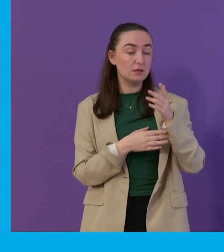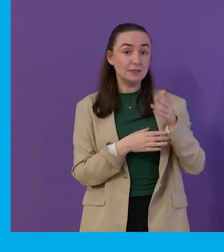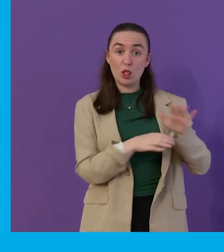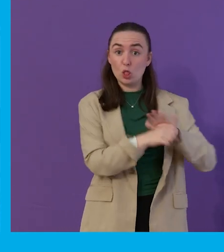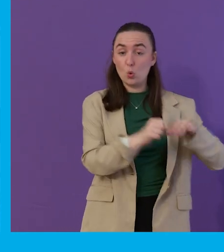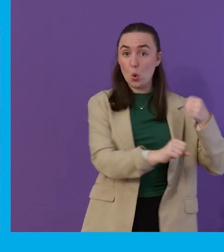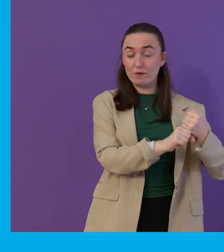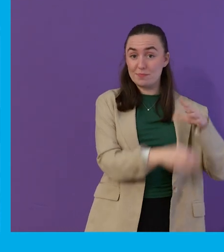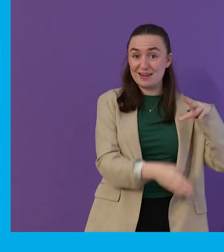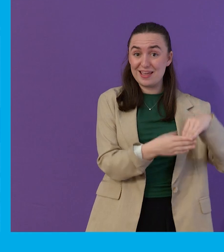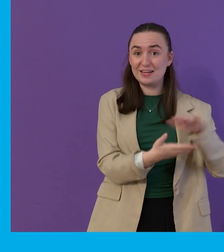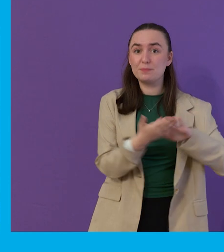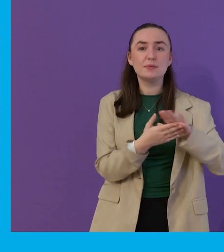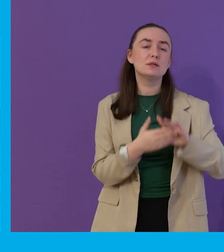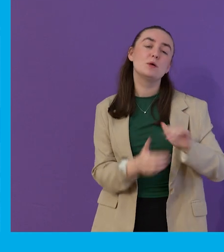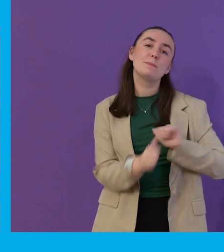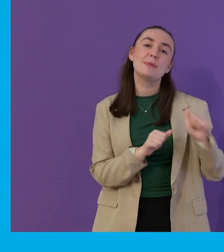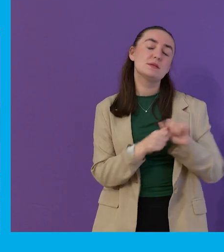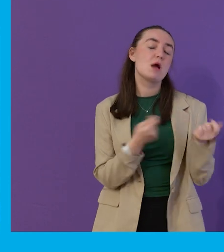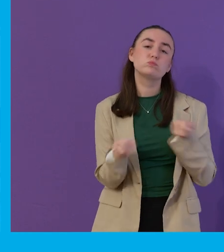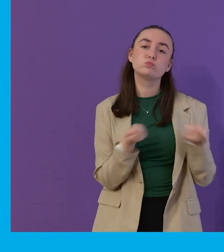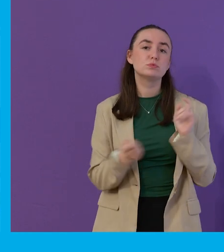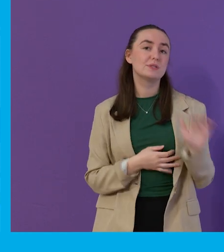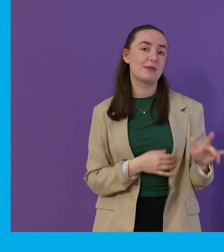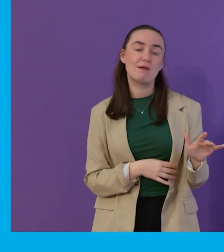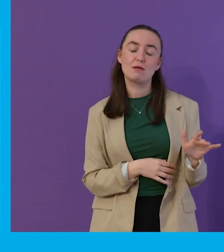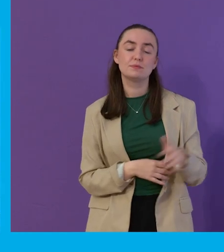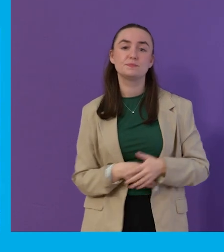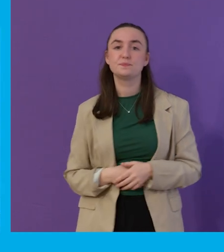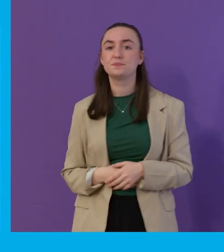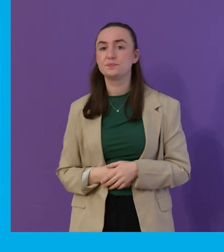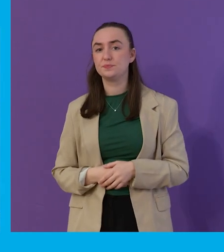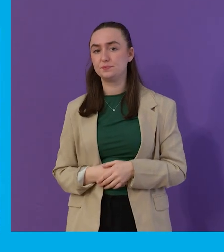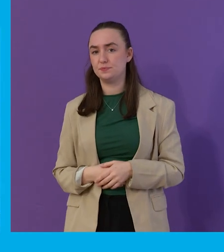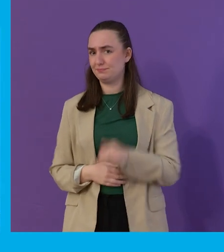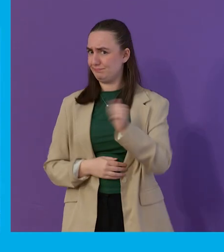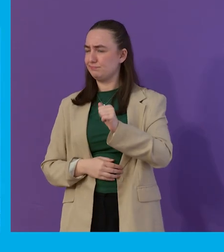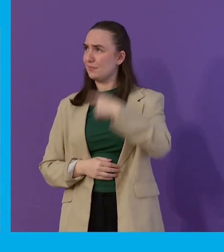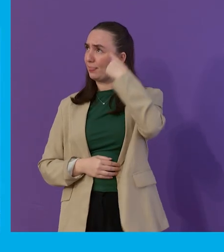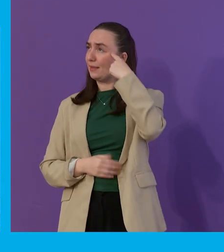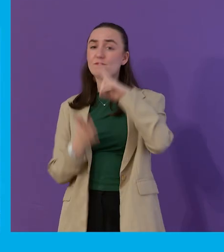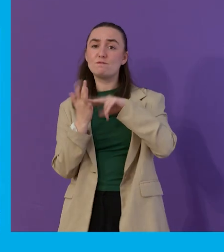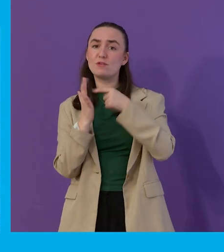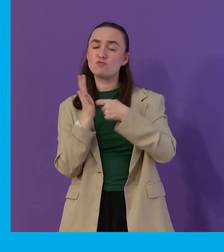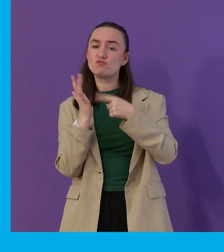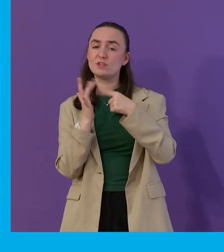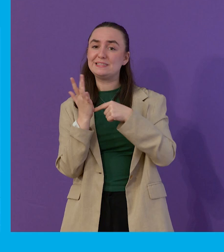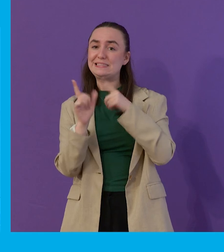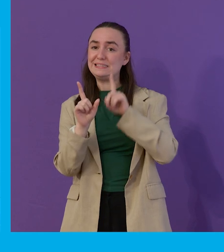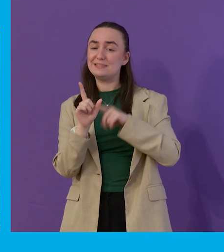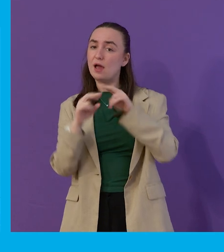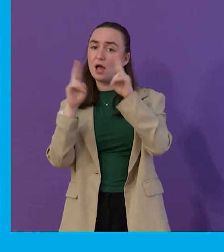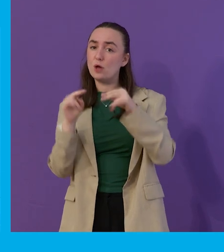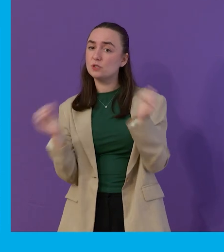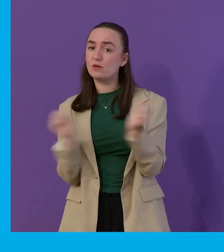and it would be a step along the way to what I'm describing here. Yeah, and I think in the Verity House Agreement, community planning partnerships